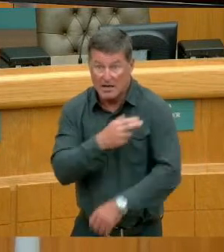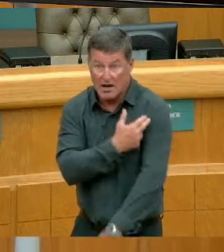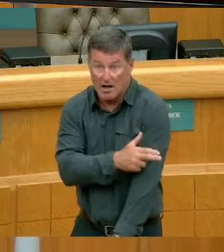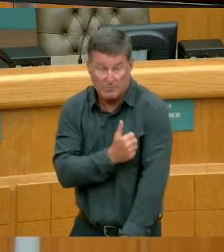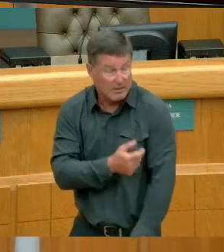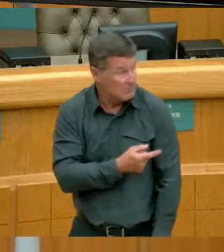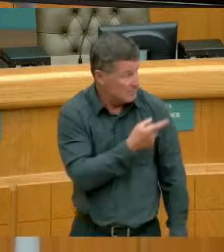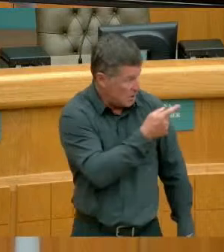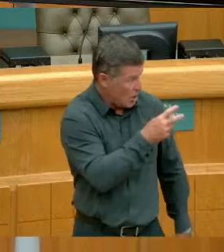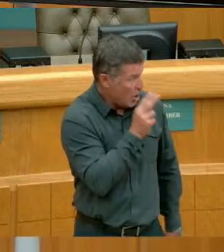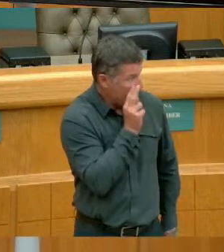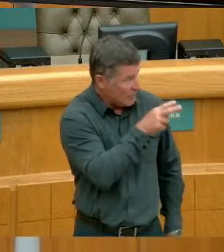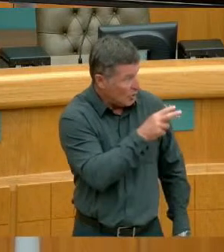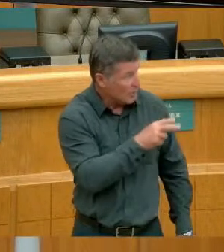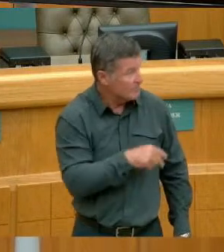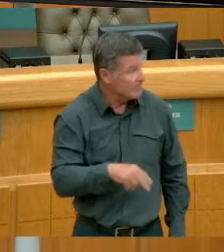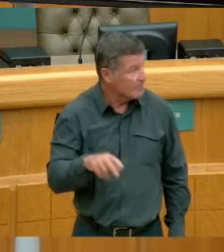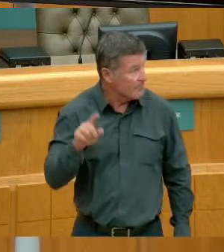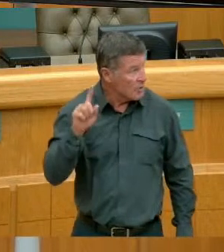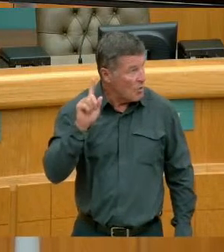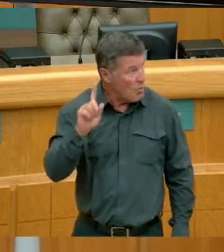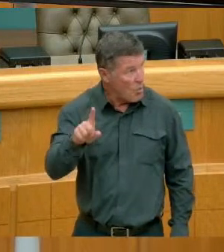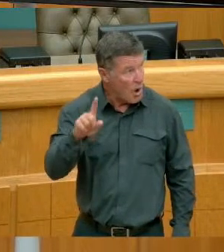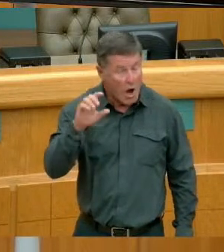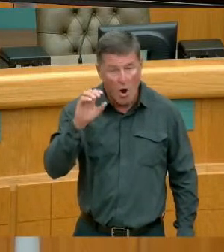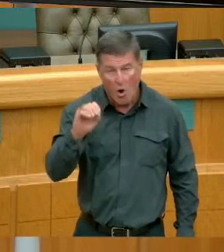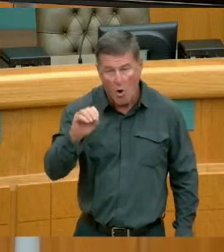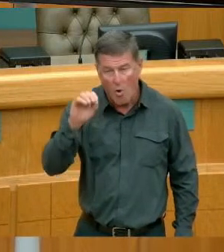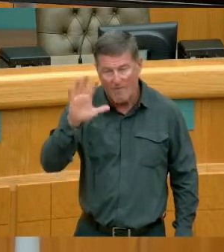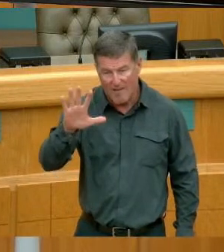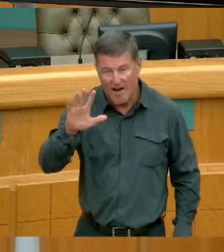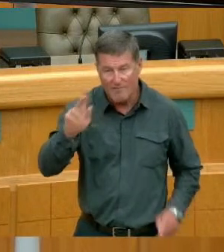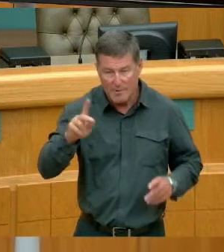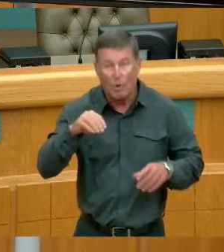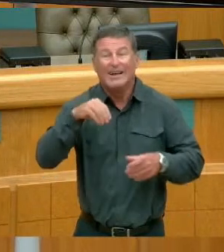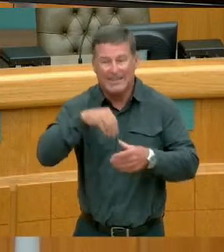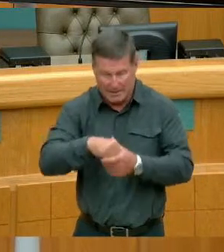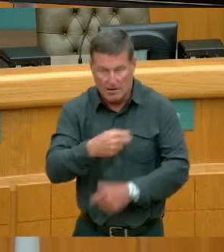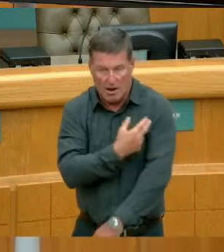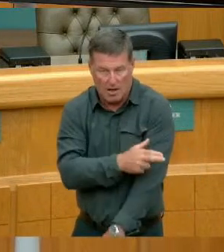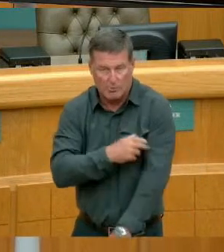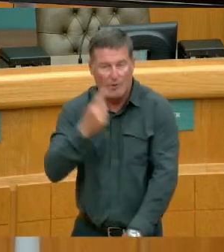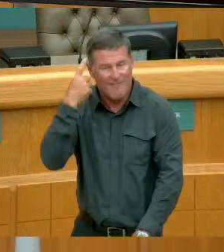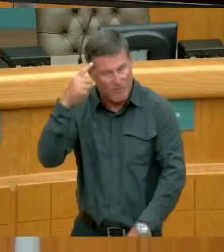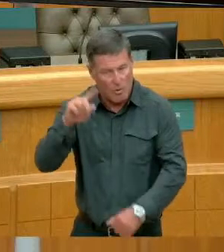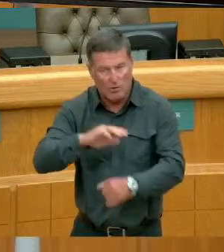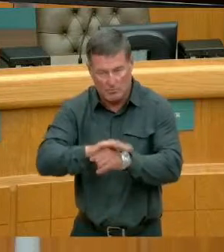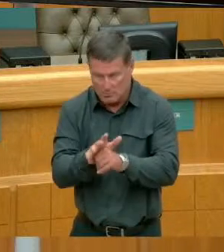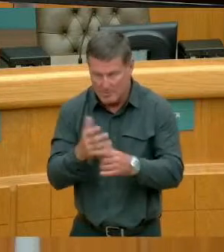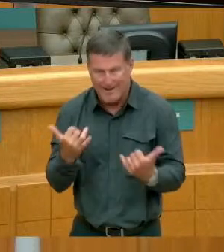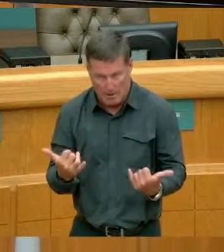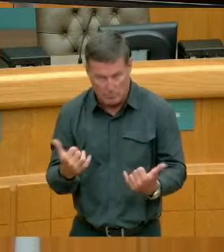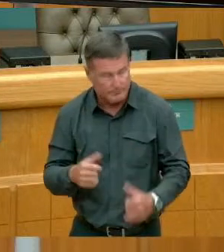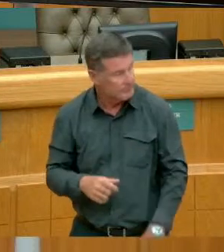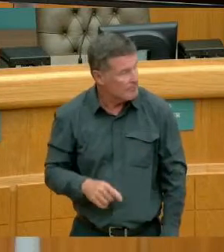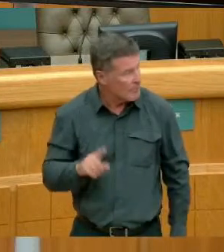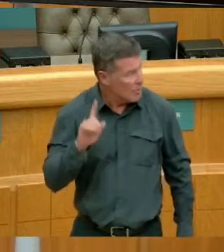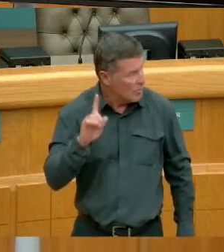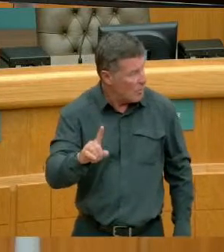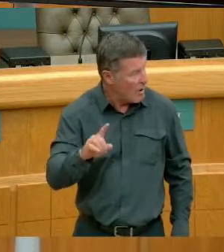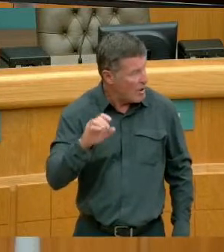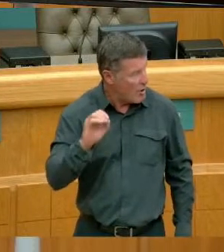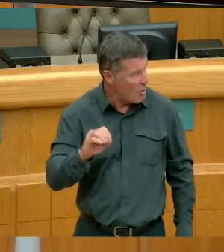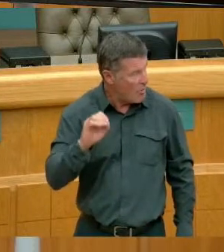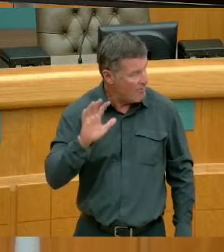up. Today we have 105 people. If we go to the next slide. We have 105 people